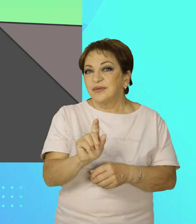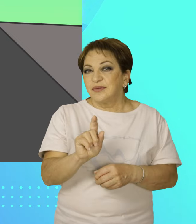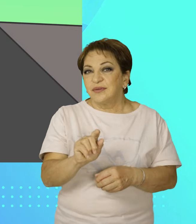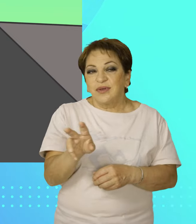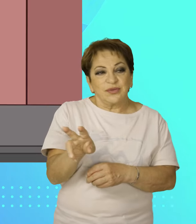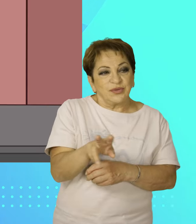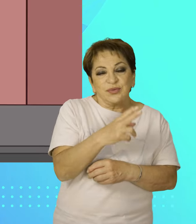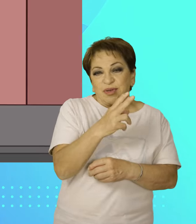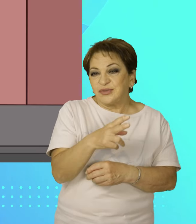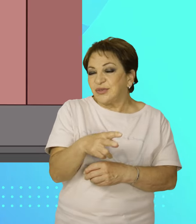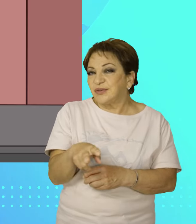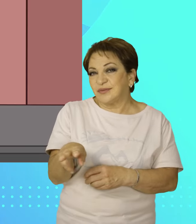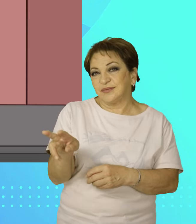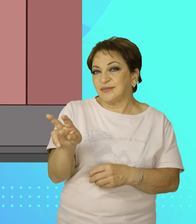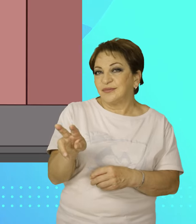useless who's